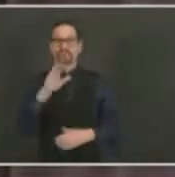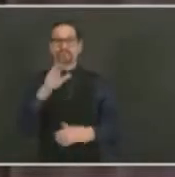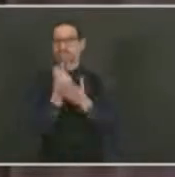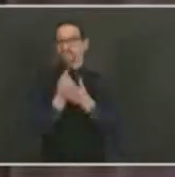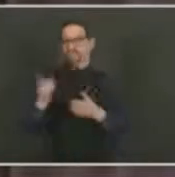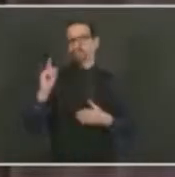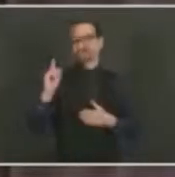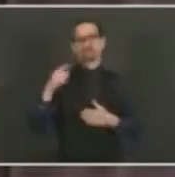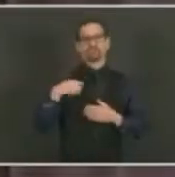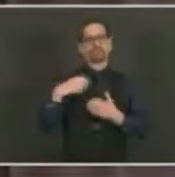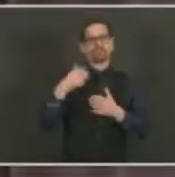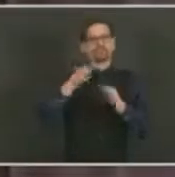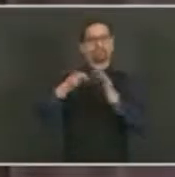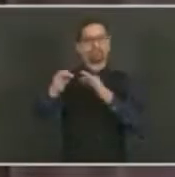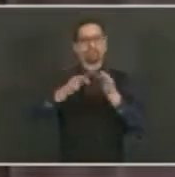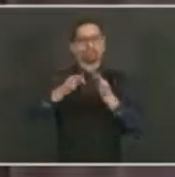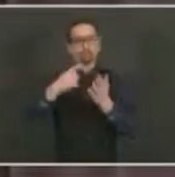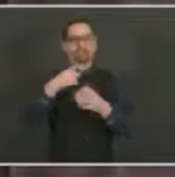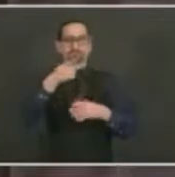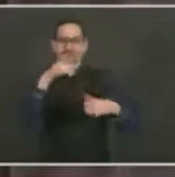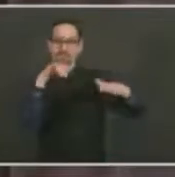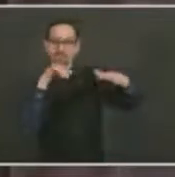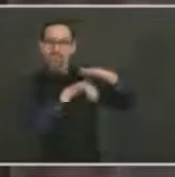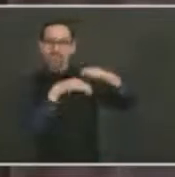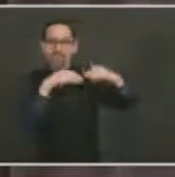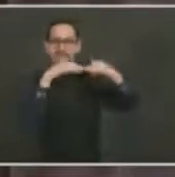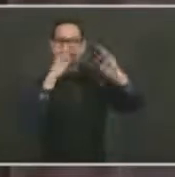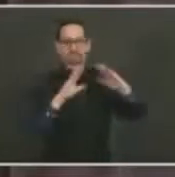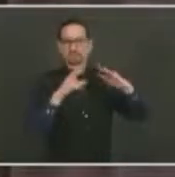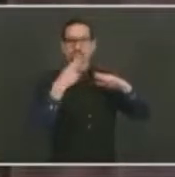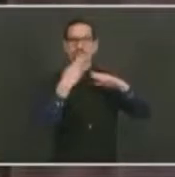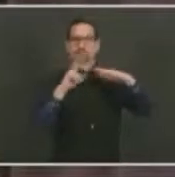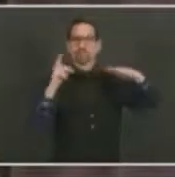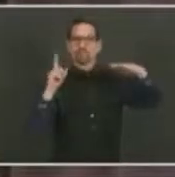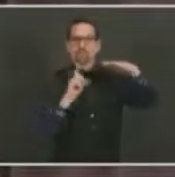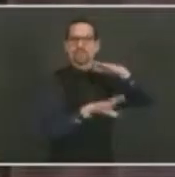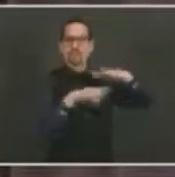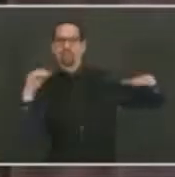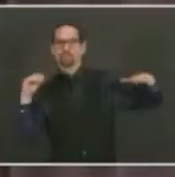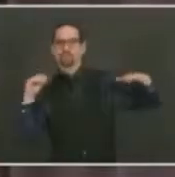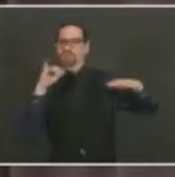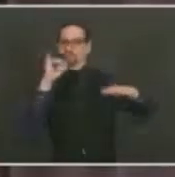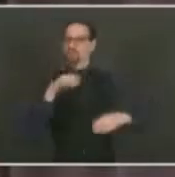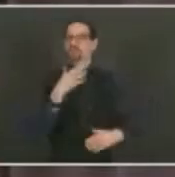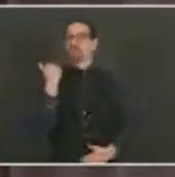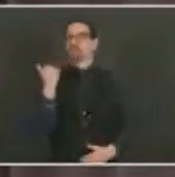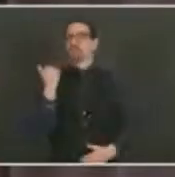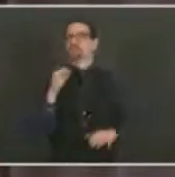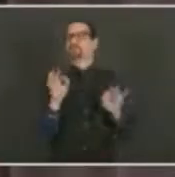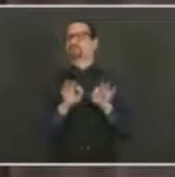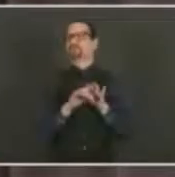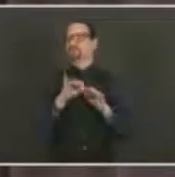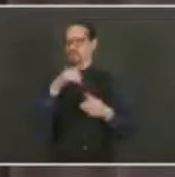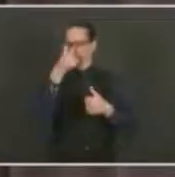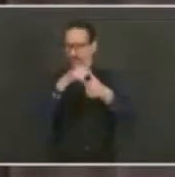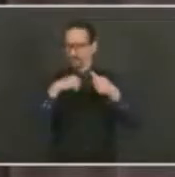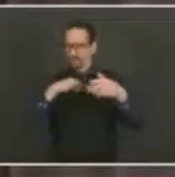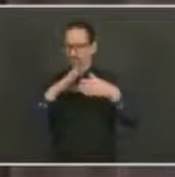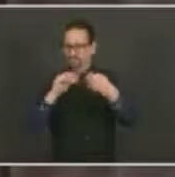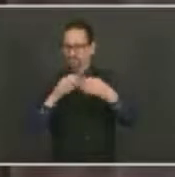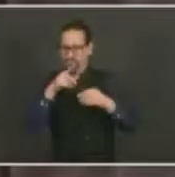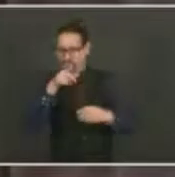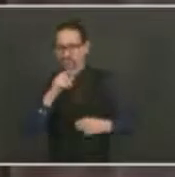live there. That's an important piece as well, particularly if it's an indoor place that's closed